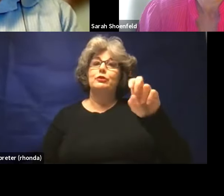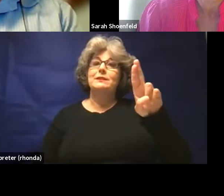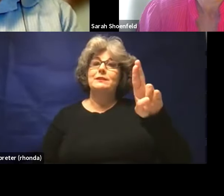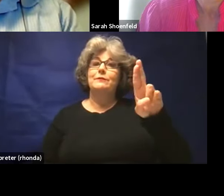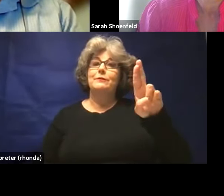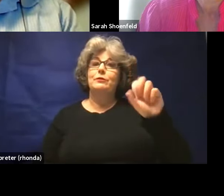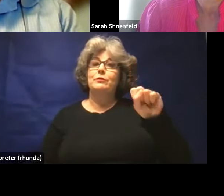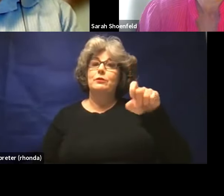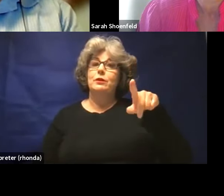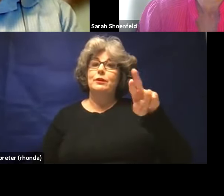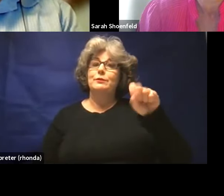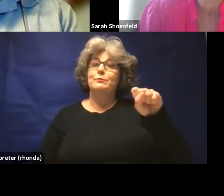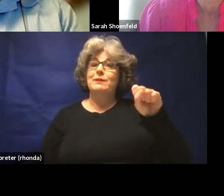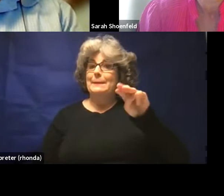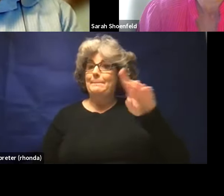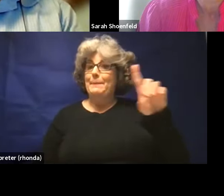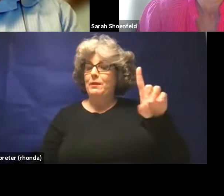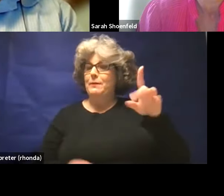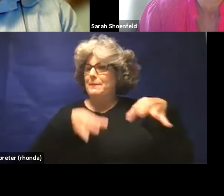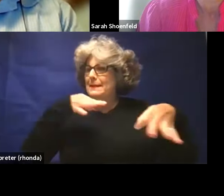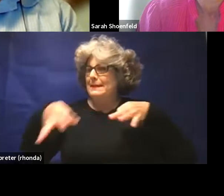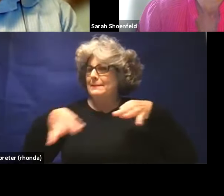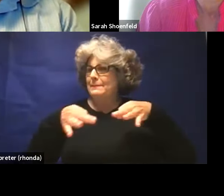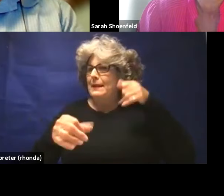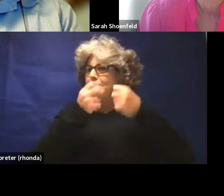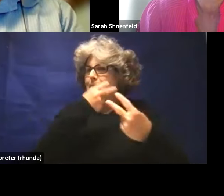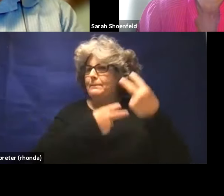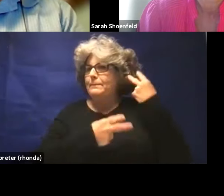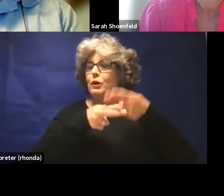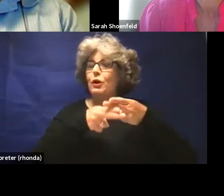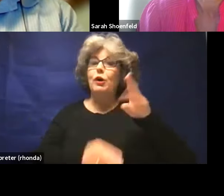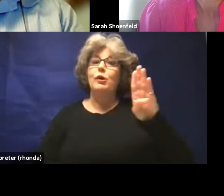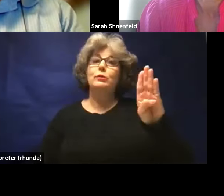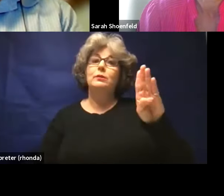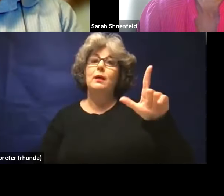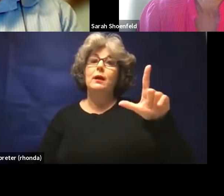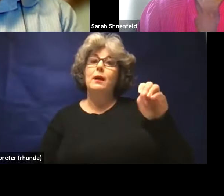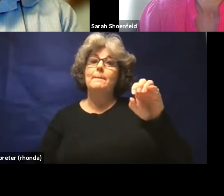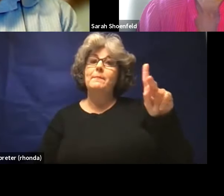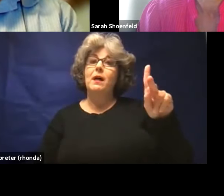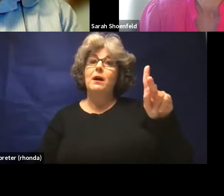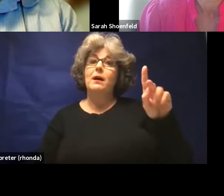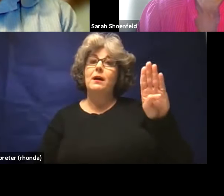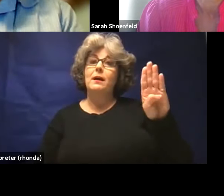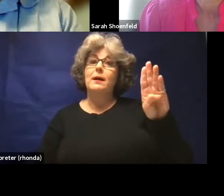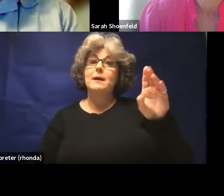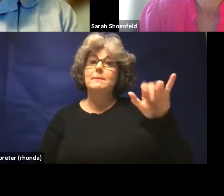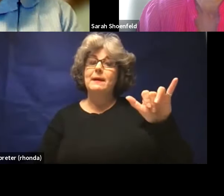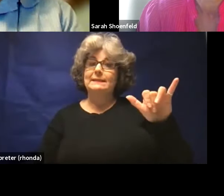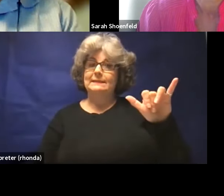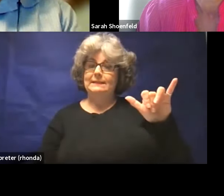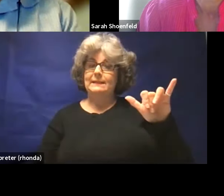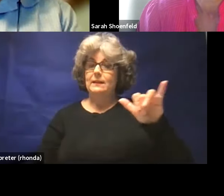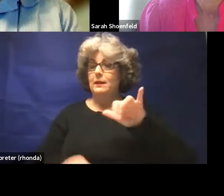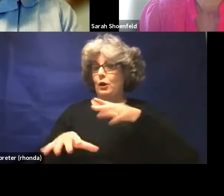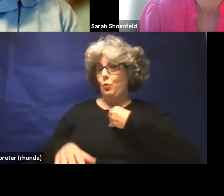are talking, describing their memory of a real estate practice called blockbusting. This common practice relied on racist stereotypes to